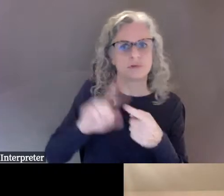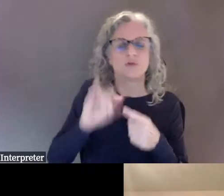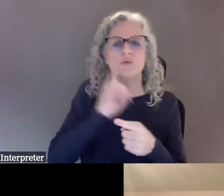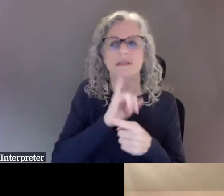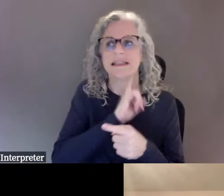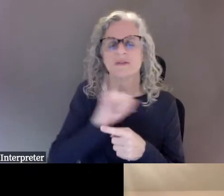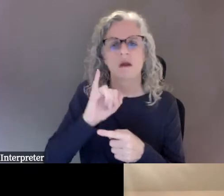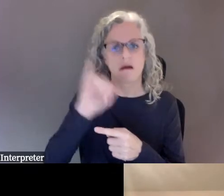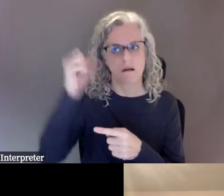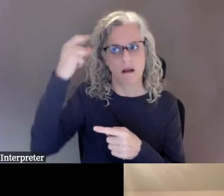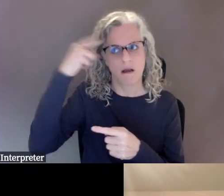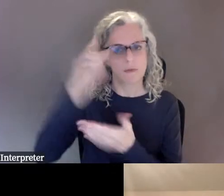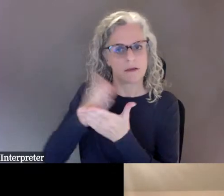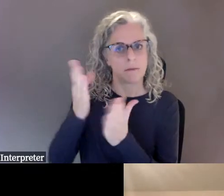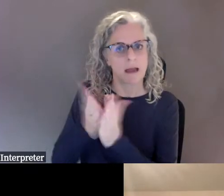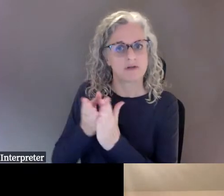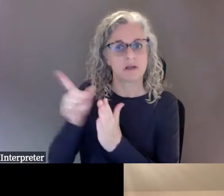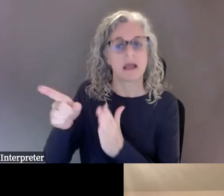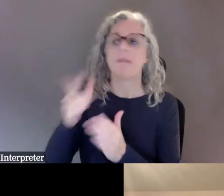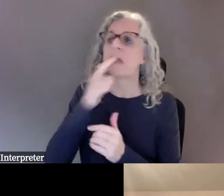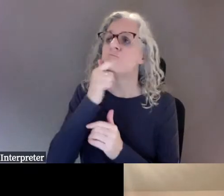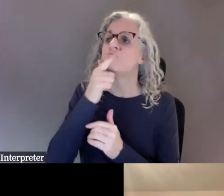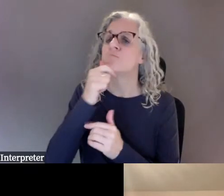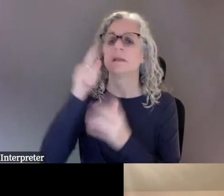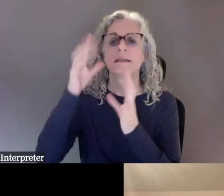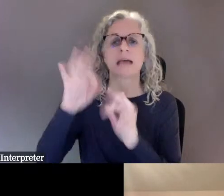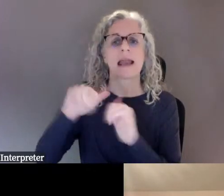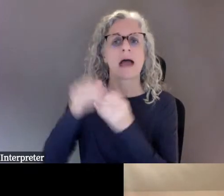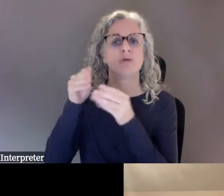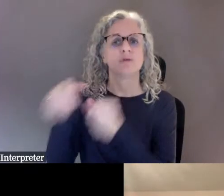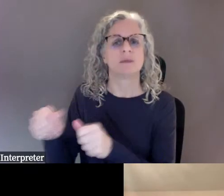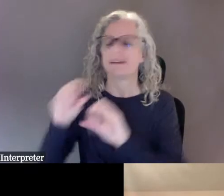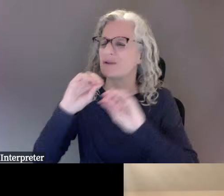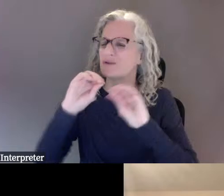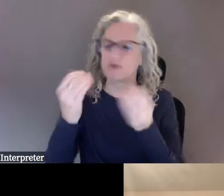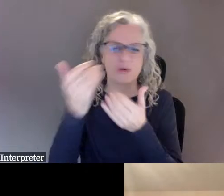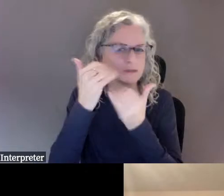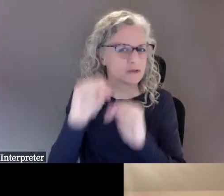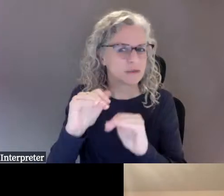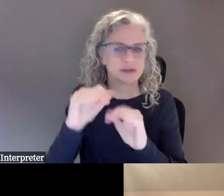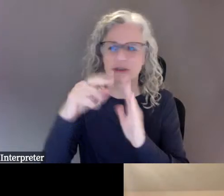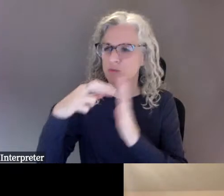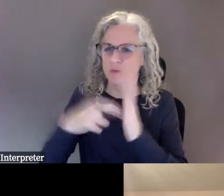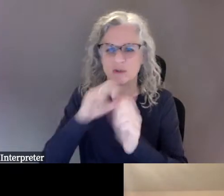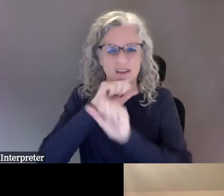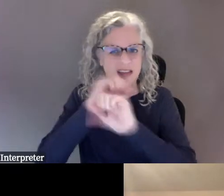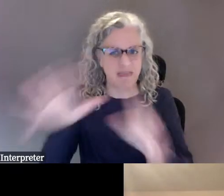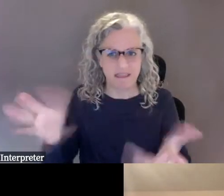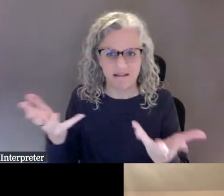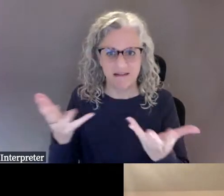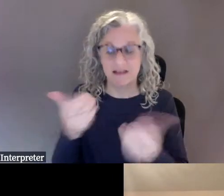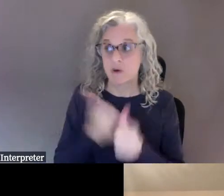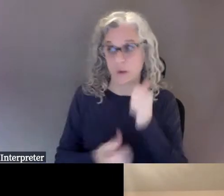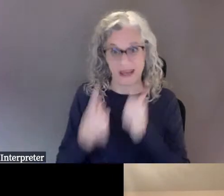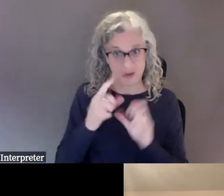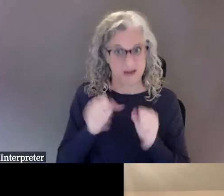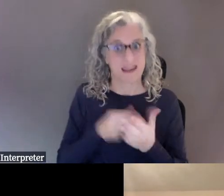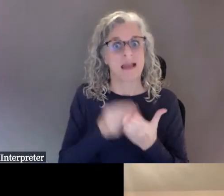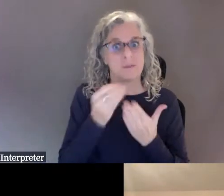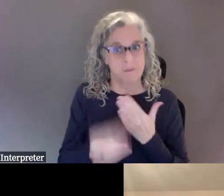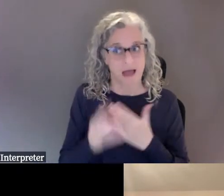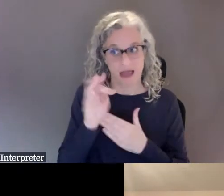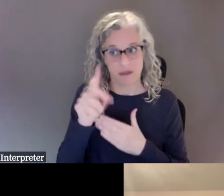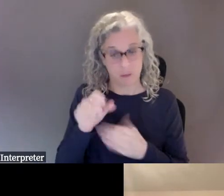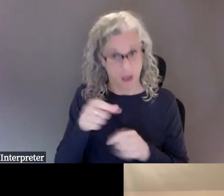and then they can spend it in any way they wish. It's unrestricted funds. And so anyone can invest in these bonds. You all can,